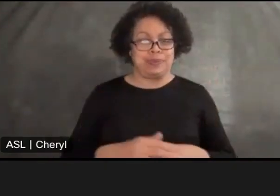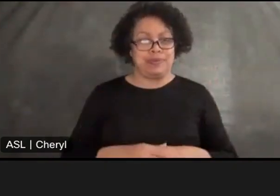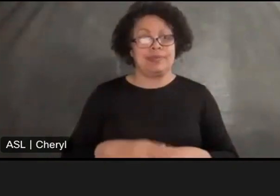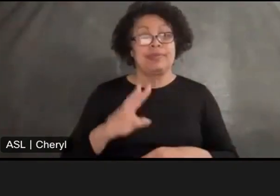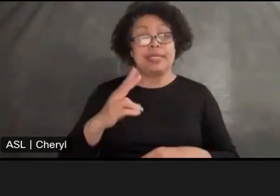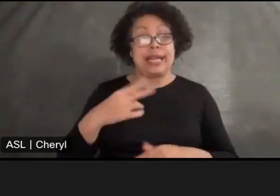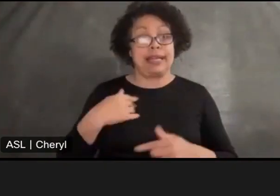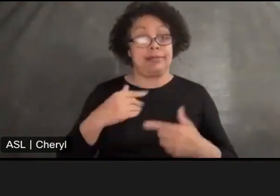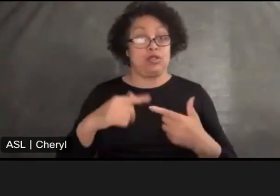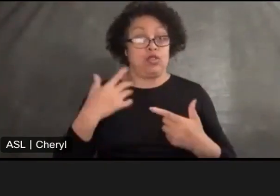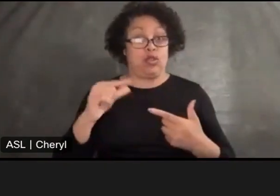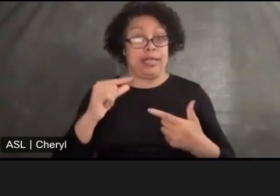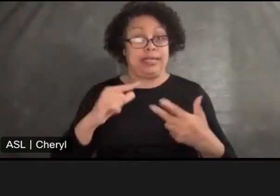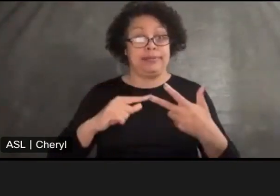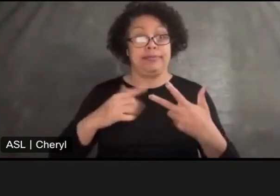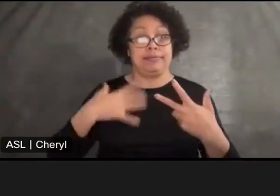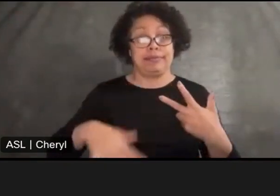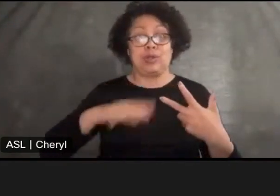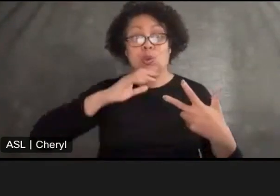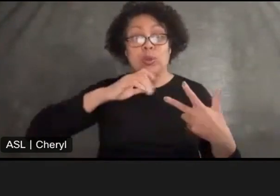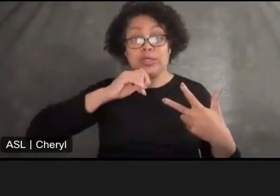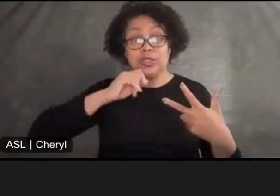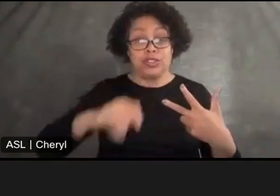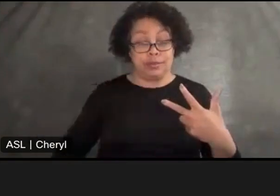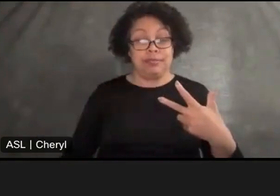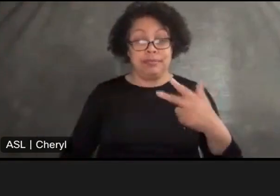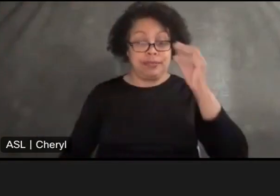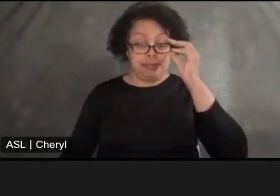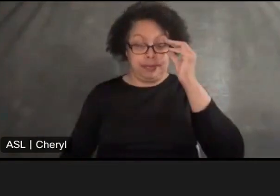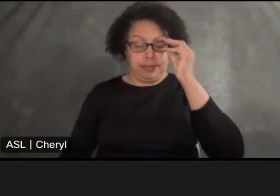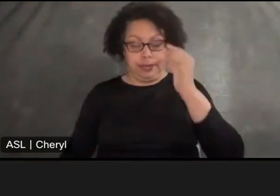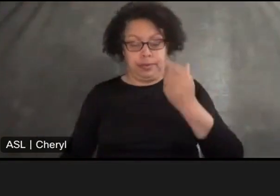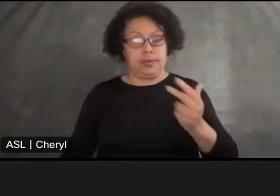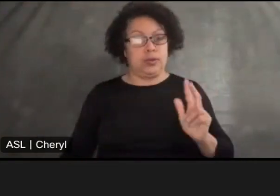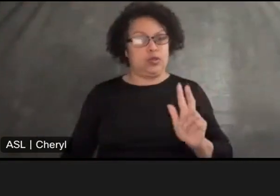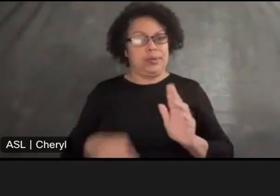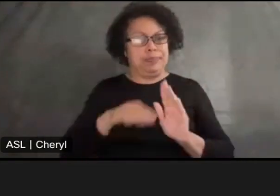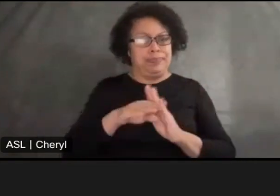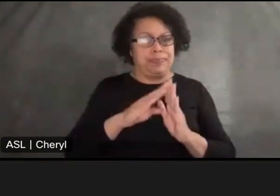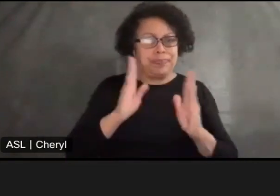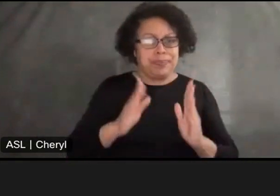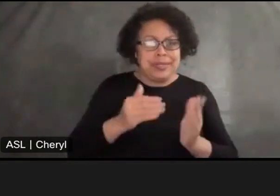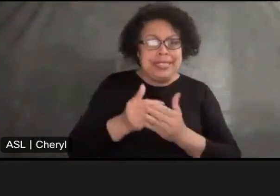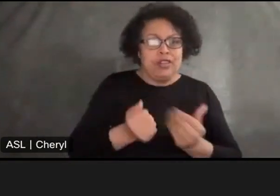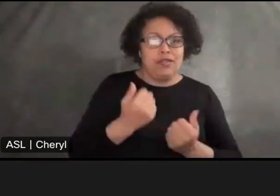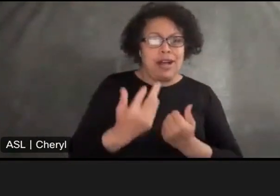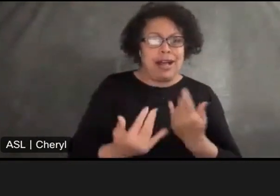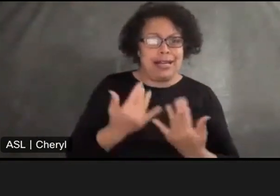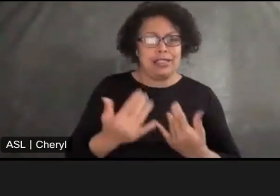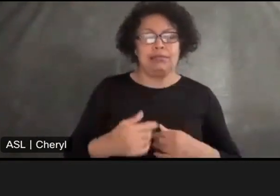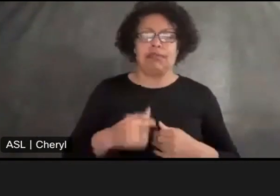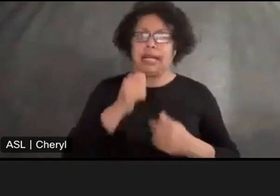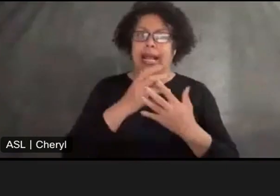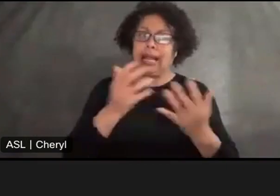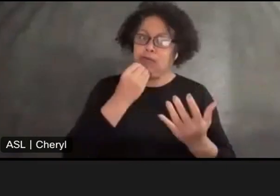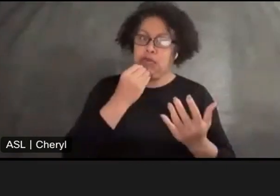was robed in orange. The three came inside to shelter by the fire. Food was scarce, but the visiting strangers were